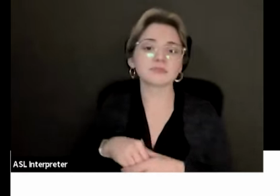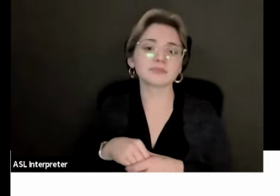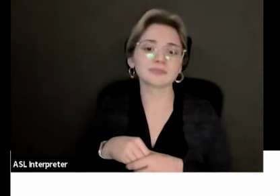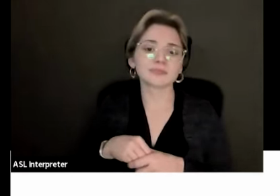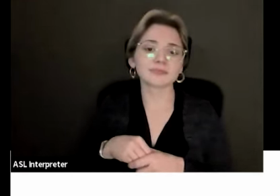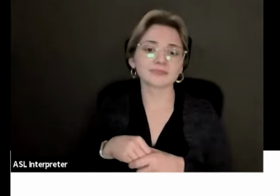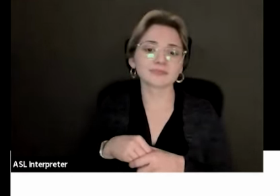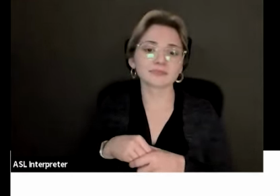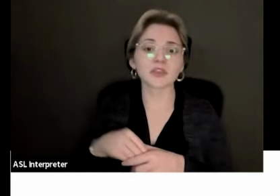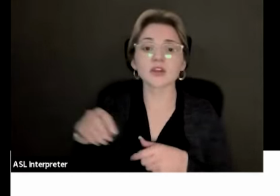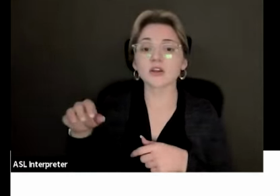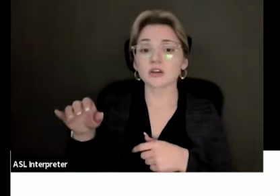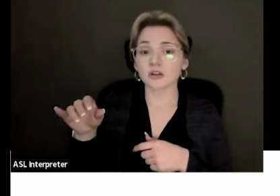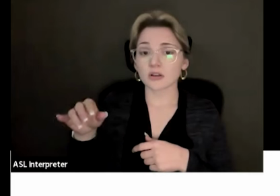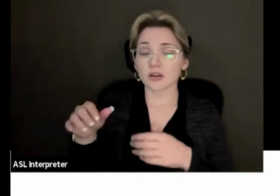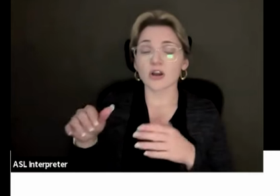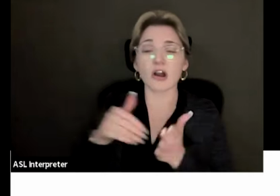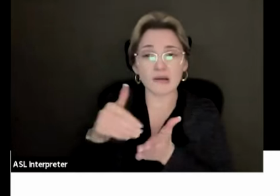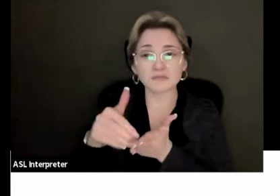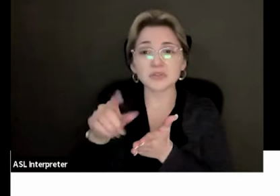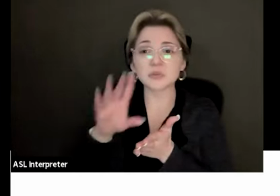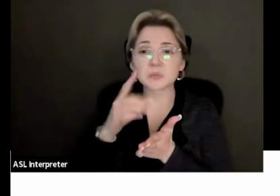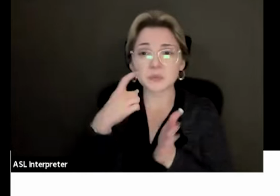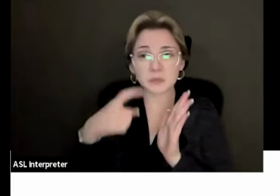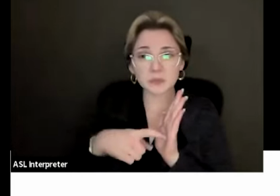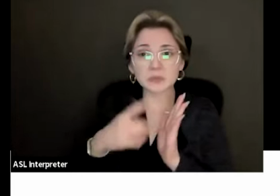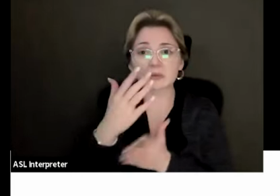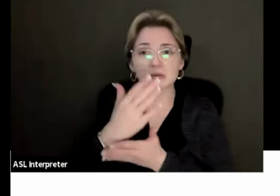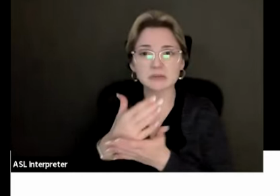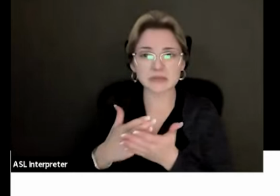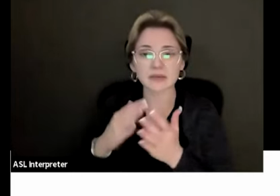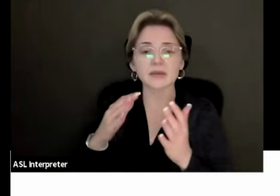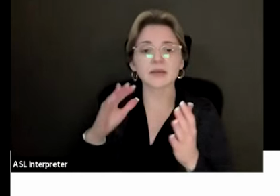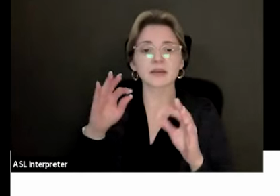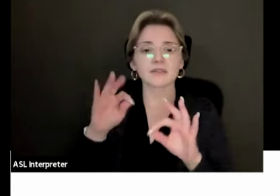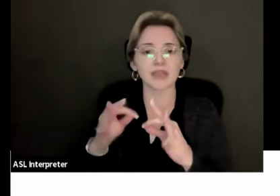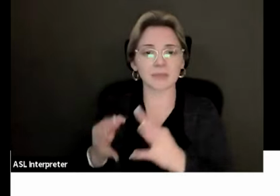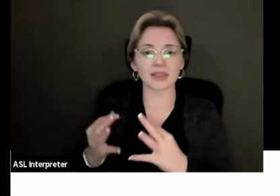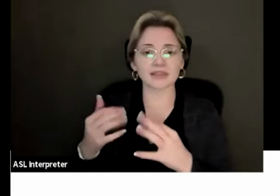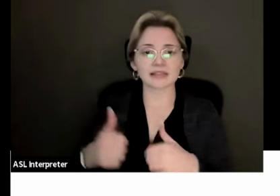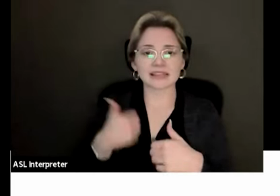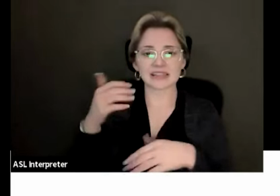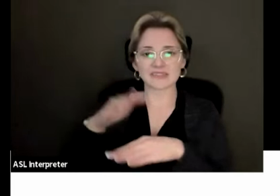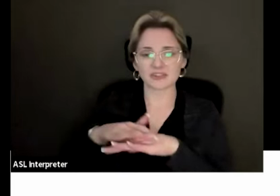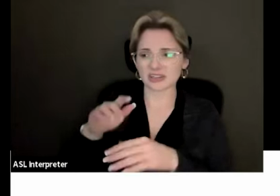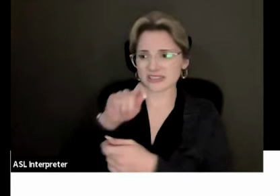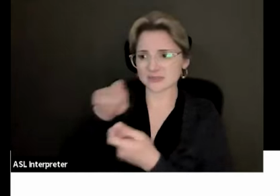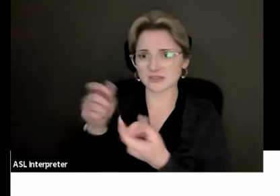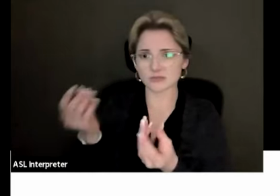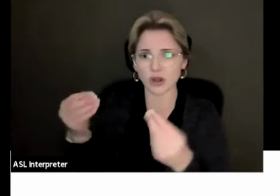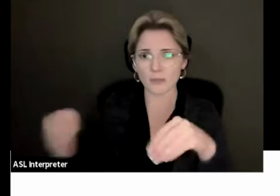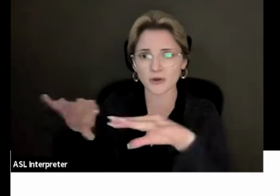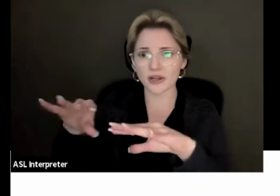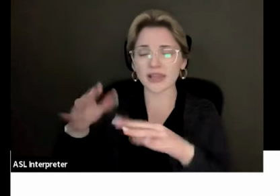often you're going to find multifamily is a specific property. There's like one owner, there's maybe one